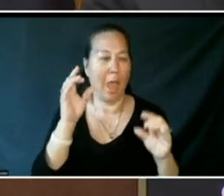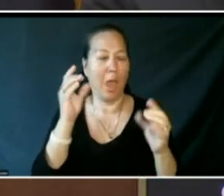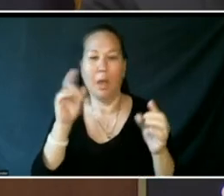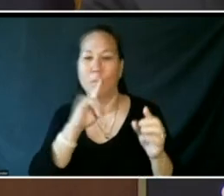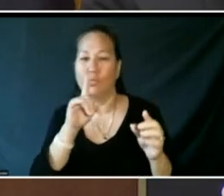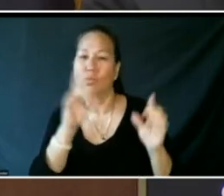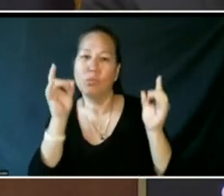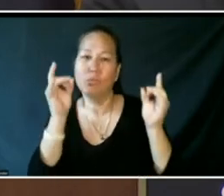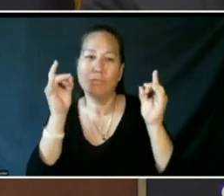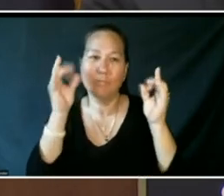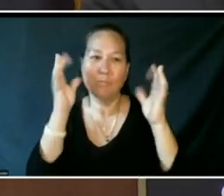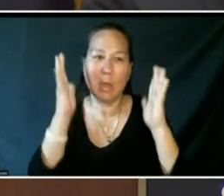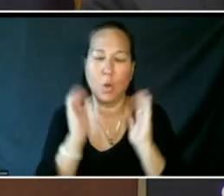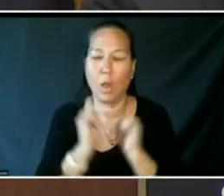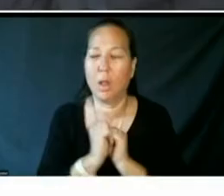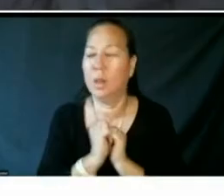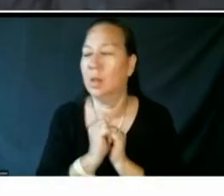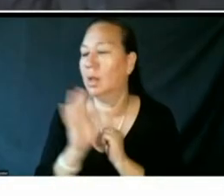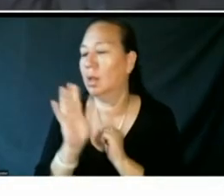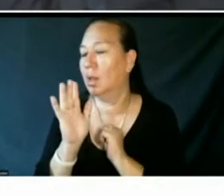statement?